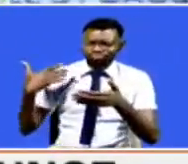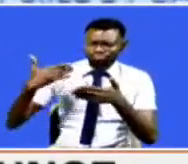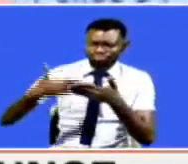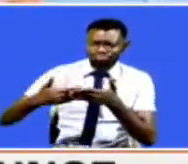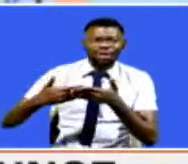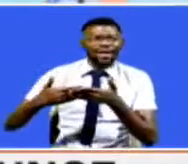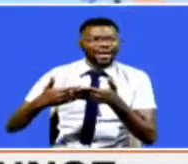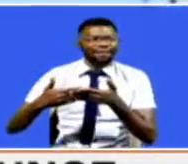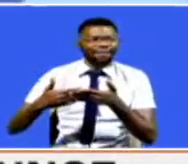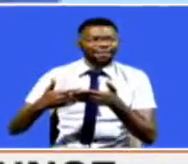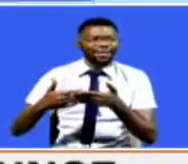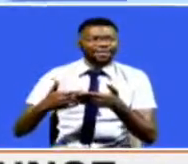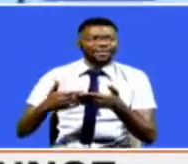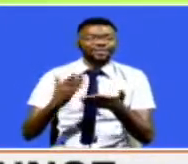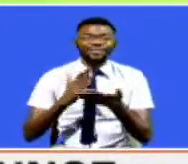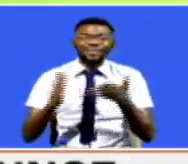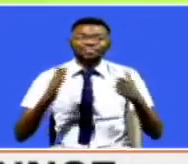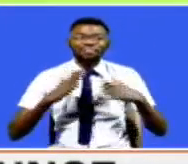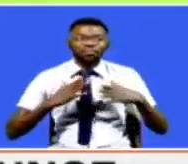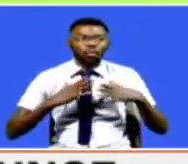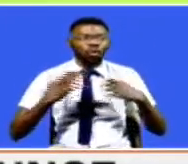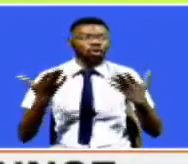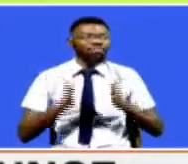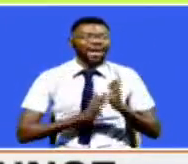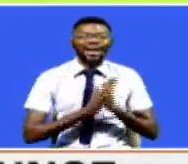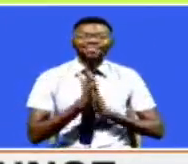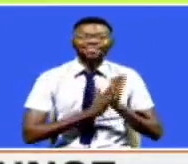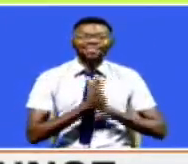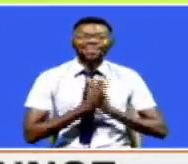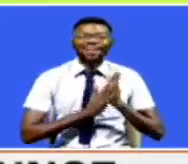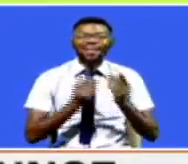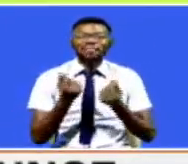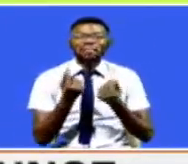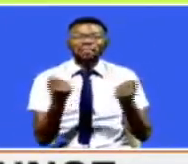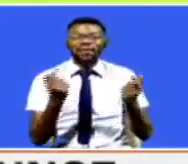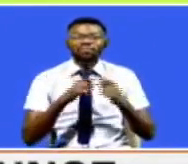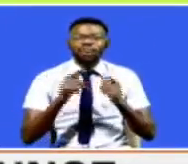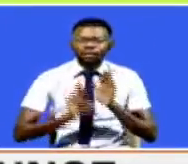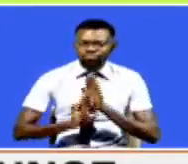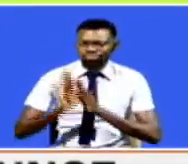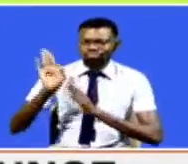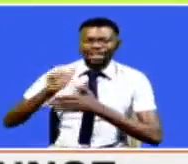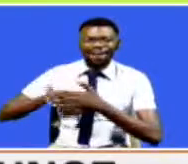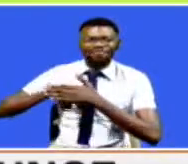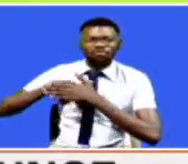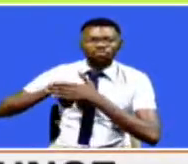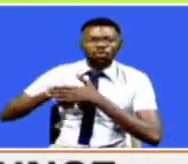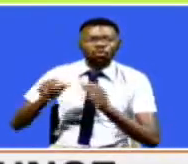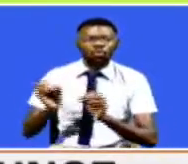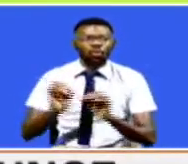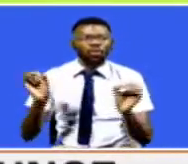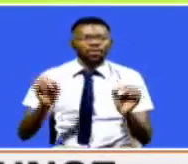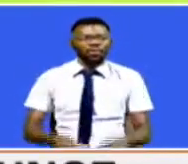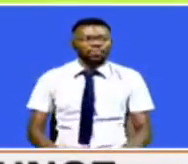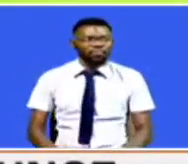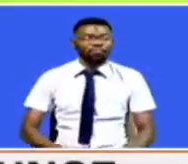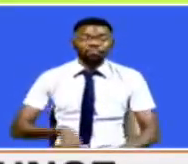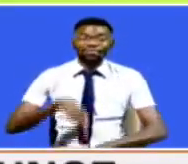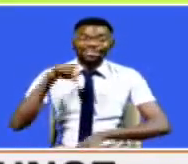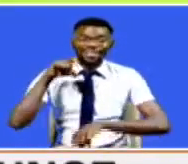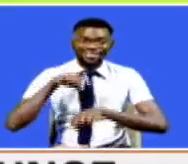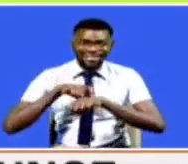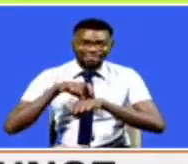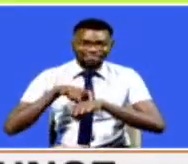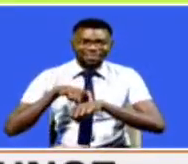had administrators of soccer who are more interested in making money than in development of soccer. The day we will actually